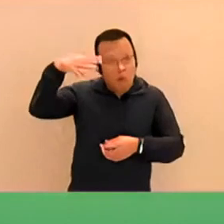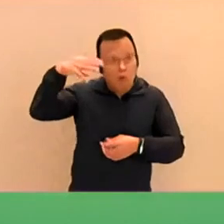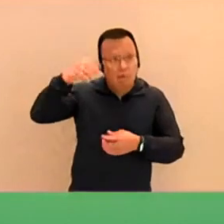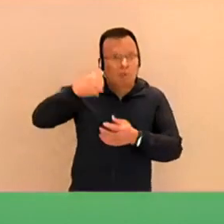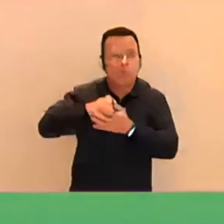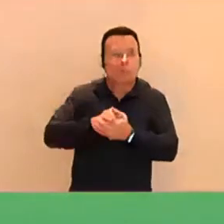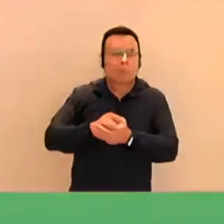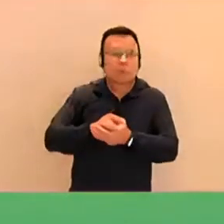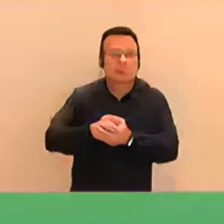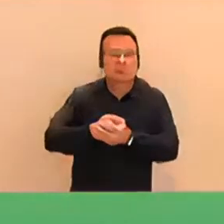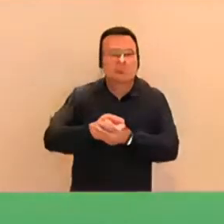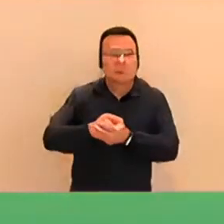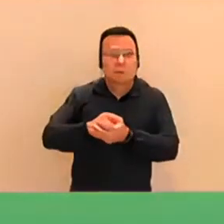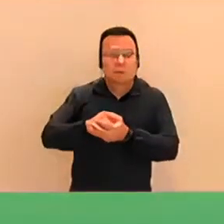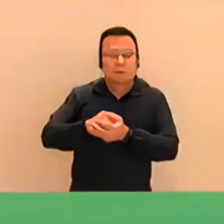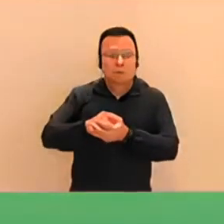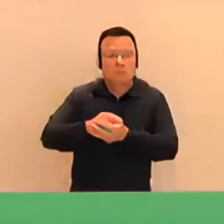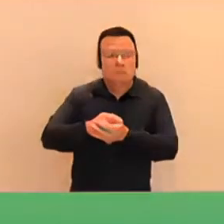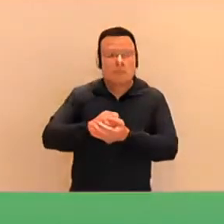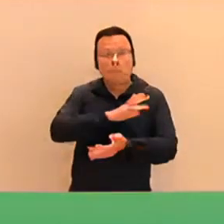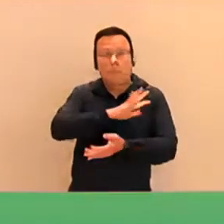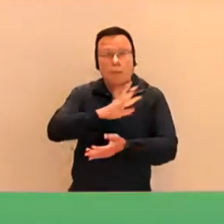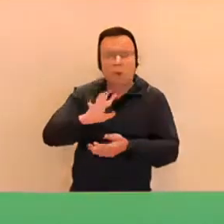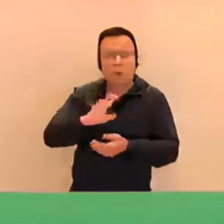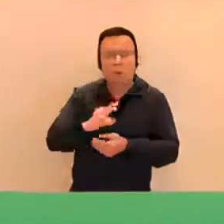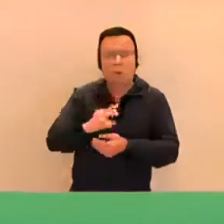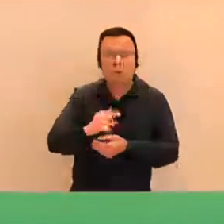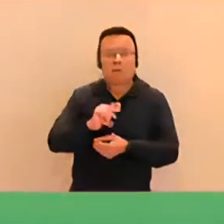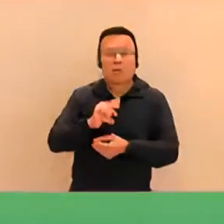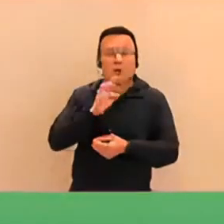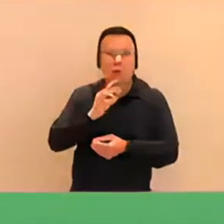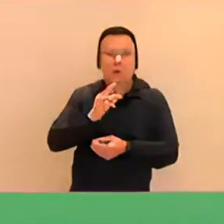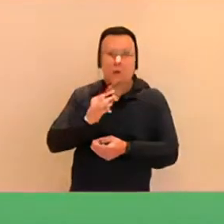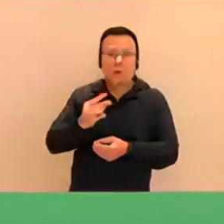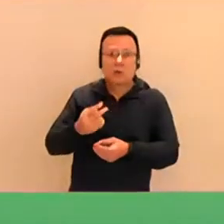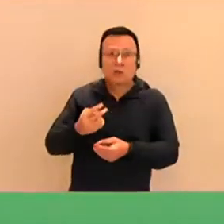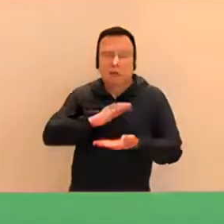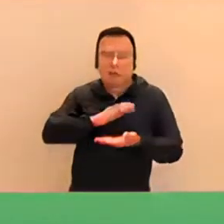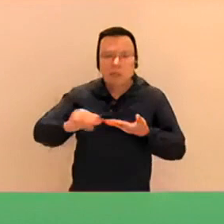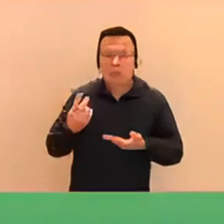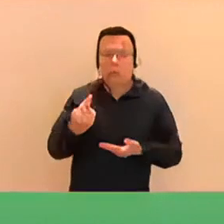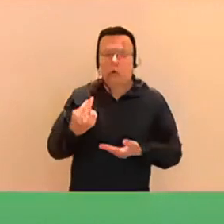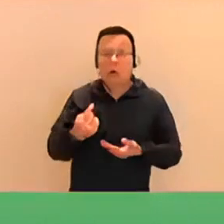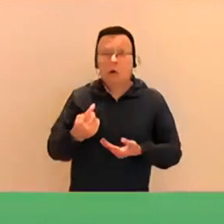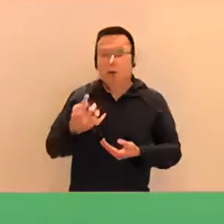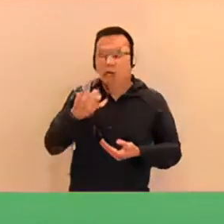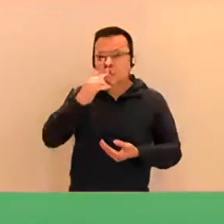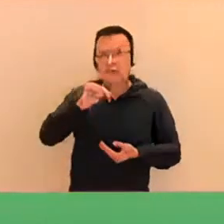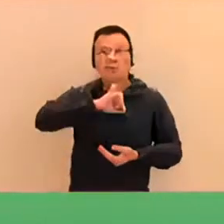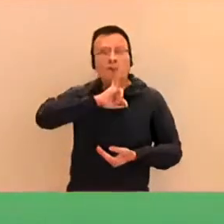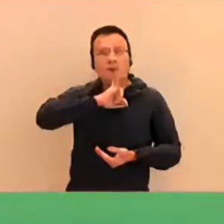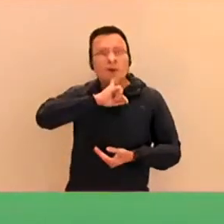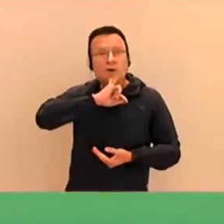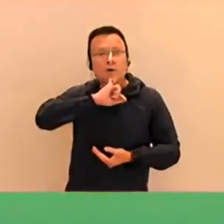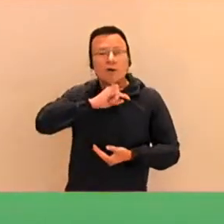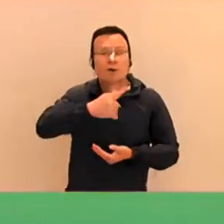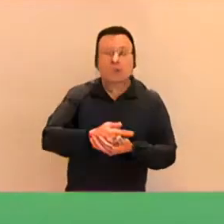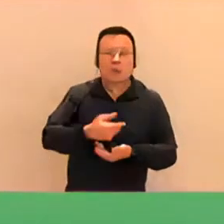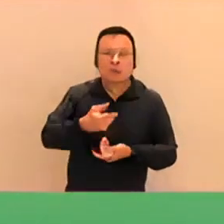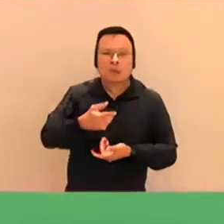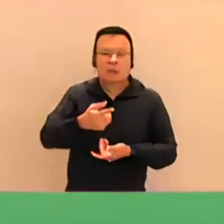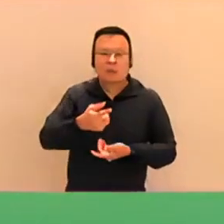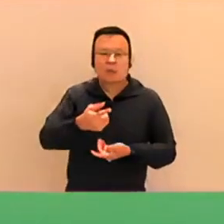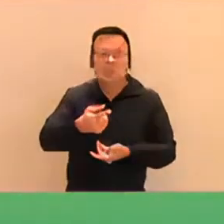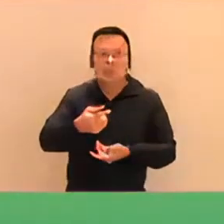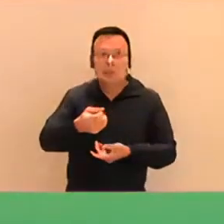northwest of China, like Xinjiang or Qinghai, and transfer after some kind of 3,000 kilometers and to the